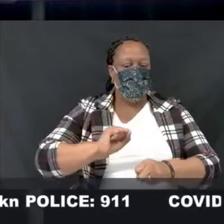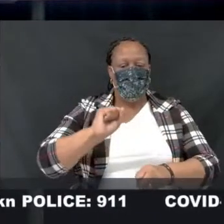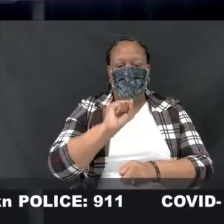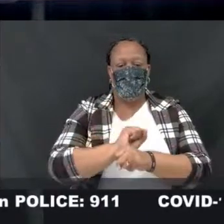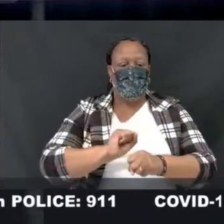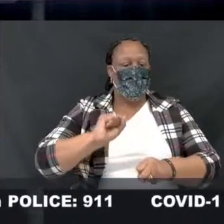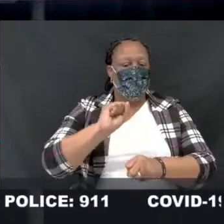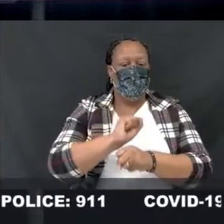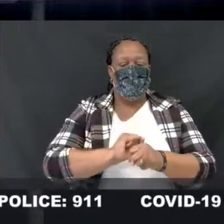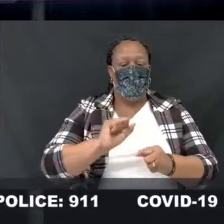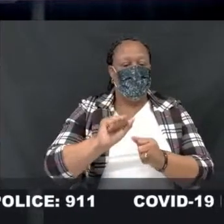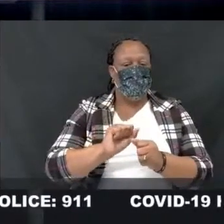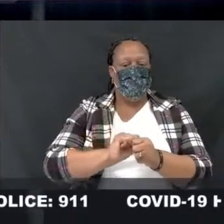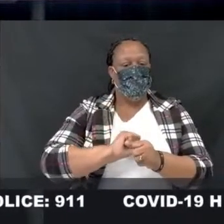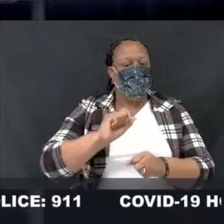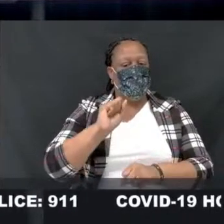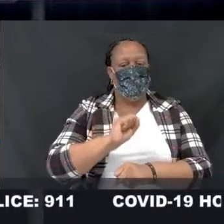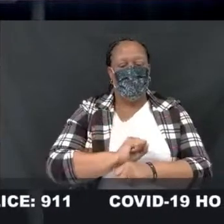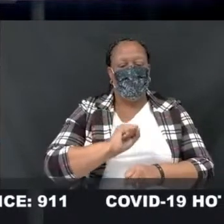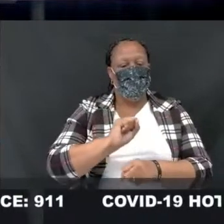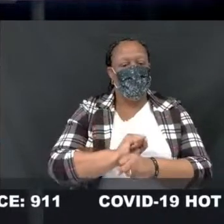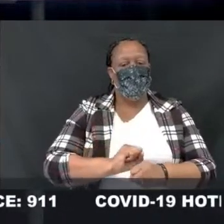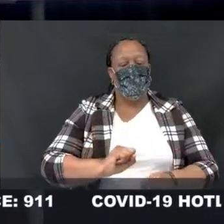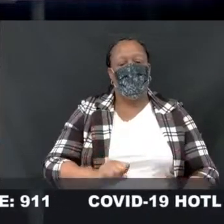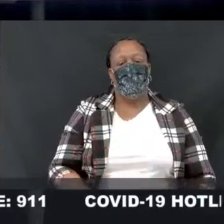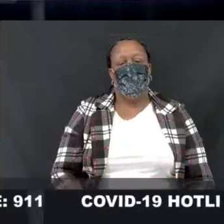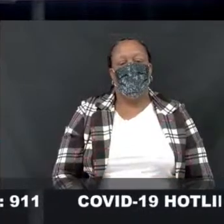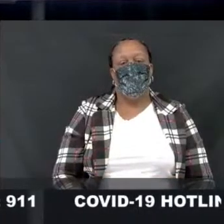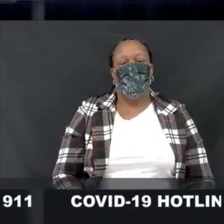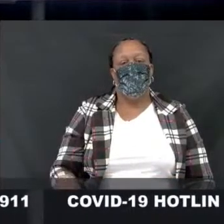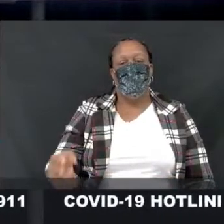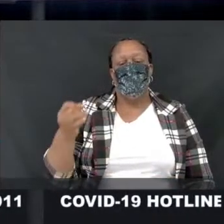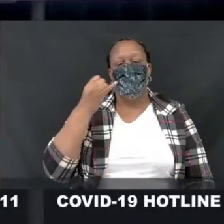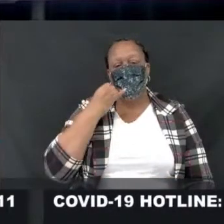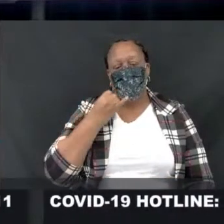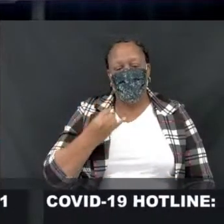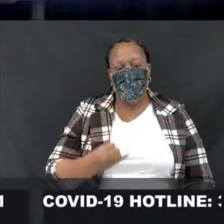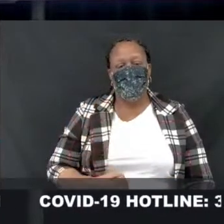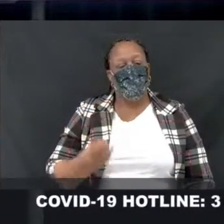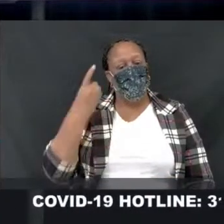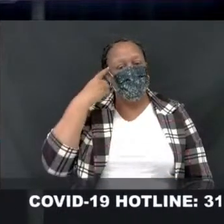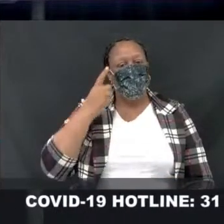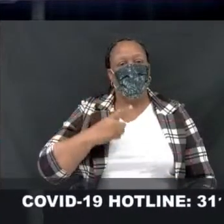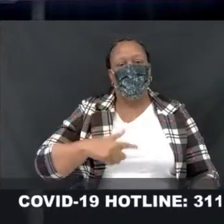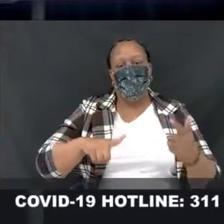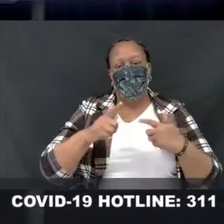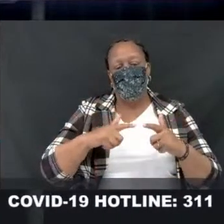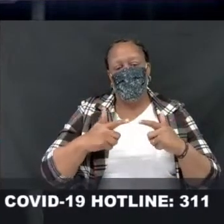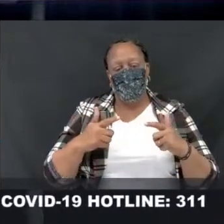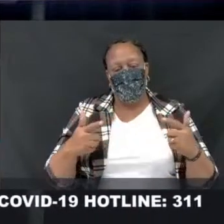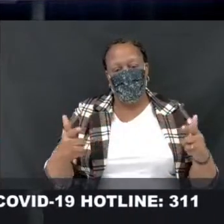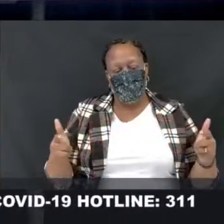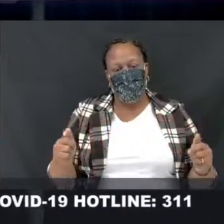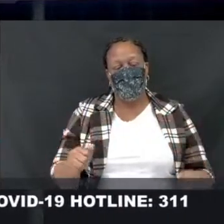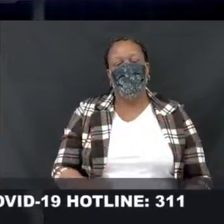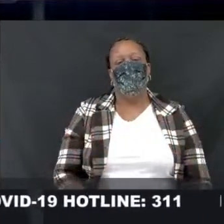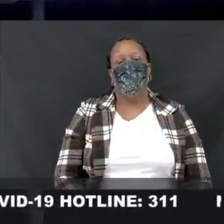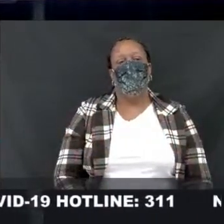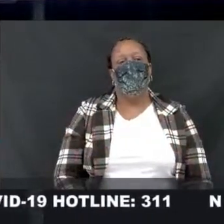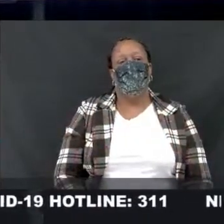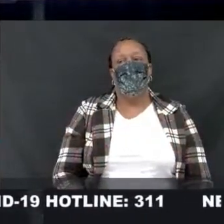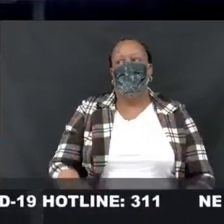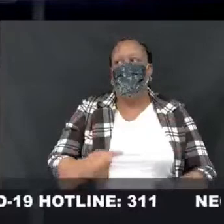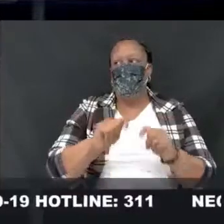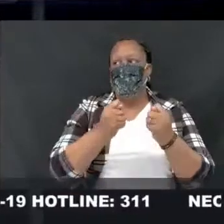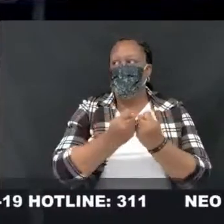weekly briefings possible. Mrs. Michelle Christmas Jacobs for signing during the briefing, the Open Interactive team